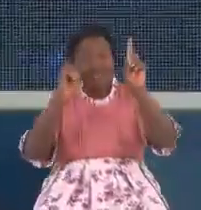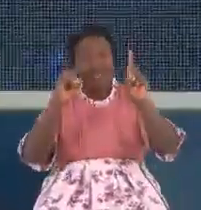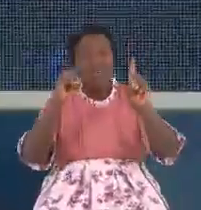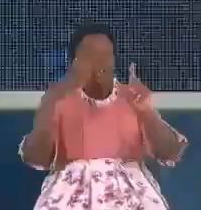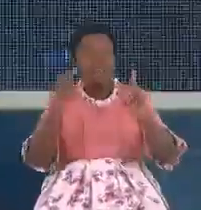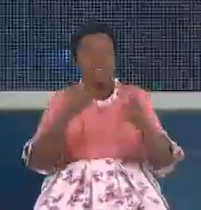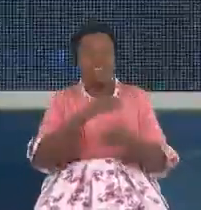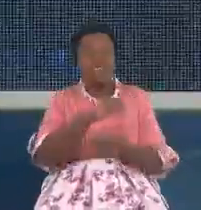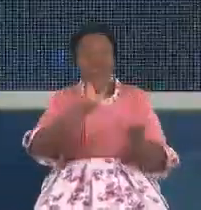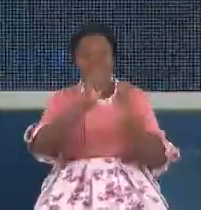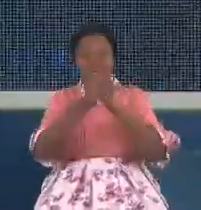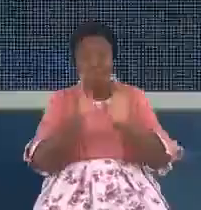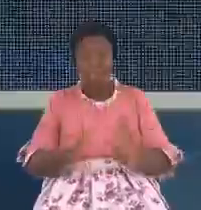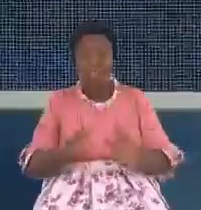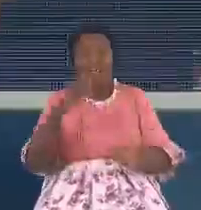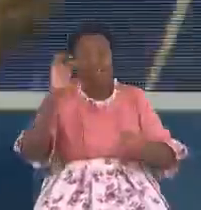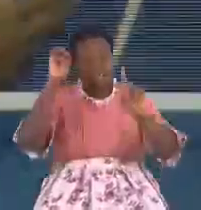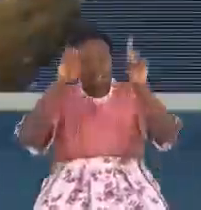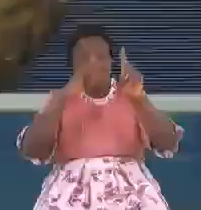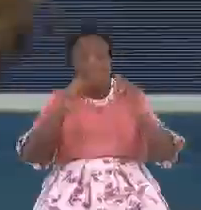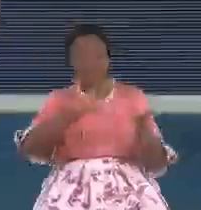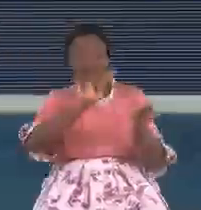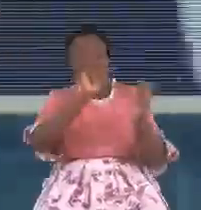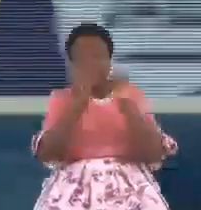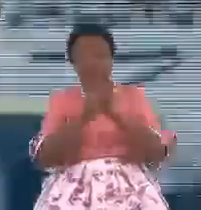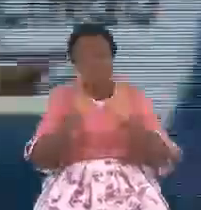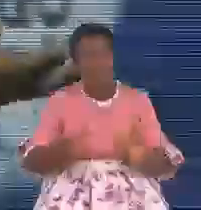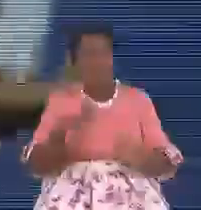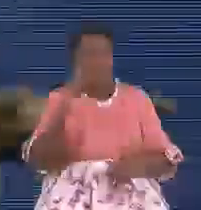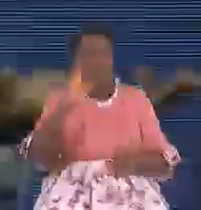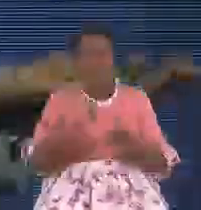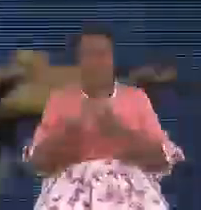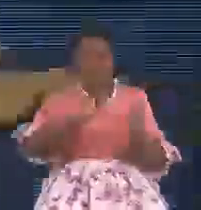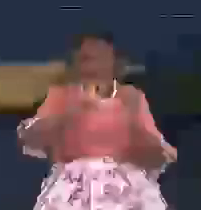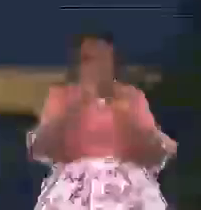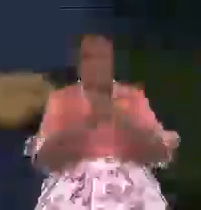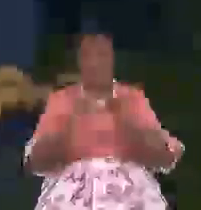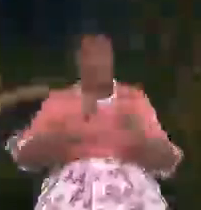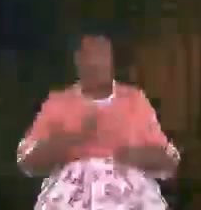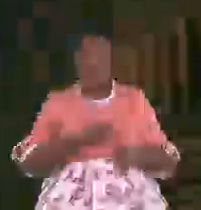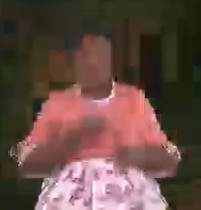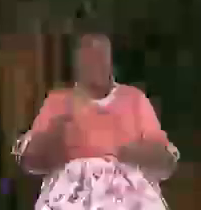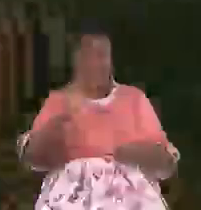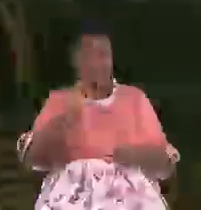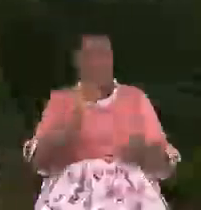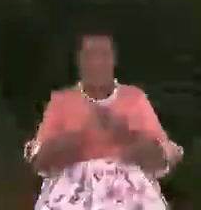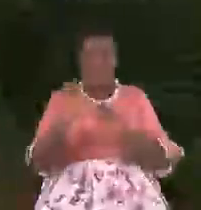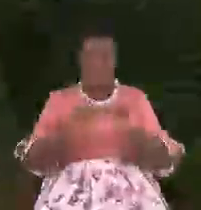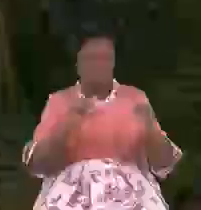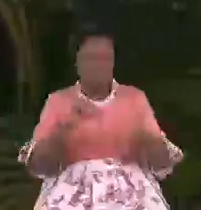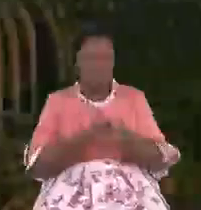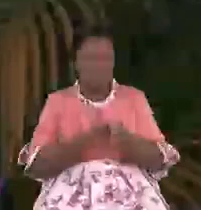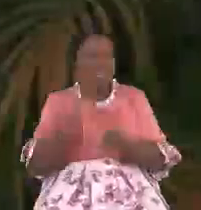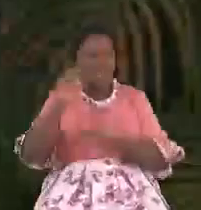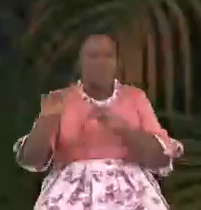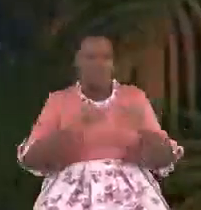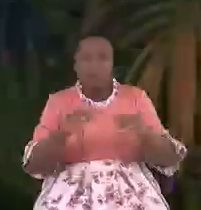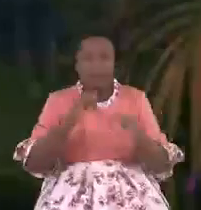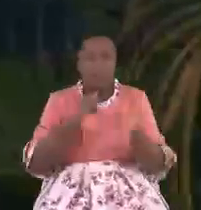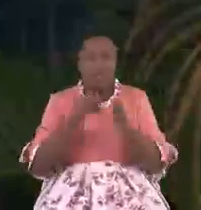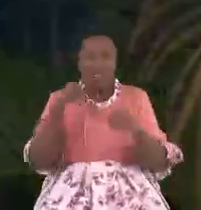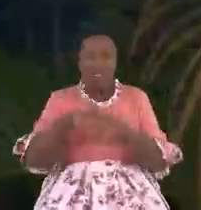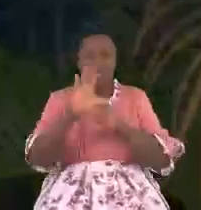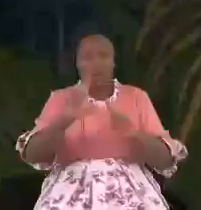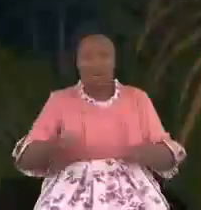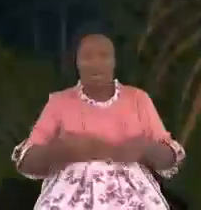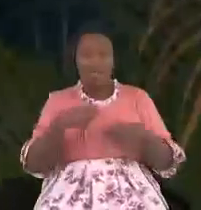he the transformer the one that will transform us is the one that will do it it will perform it in your life it